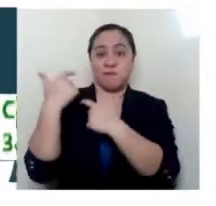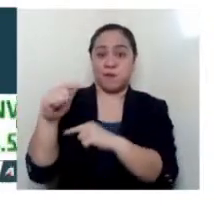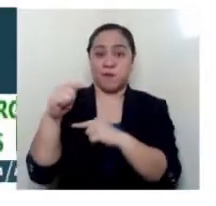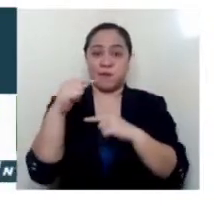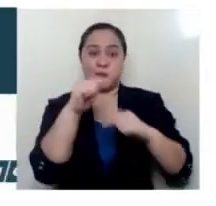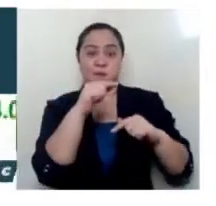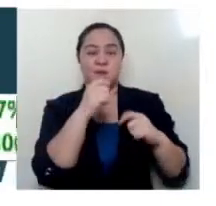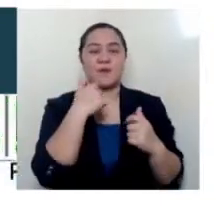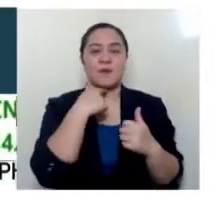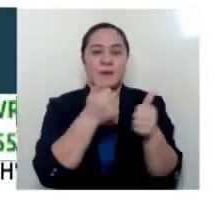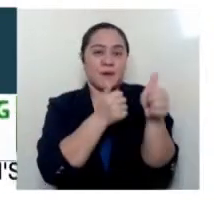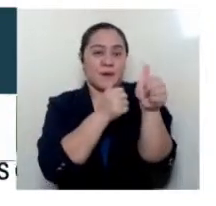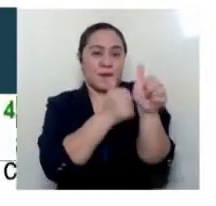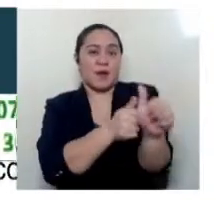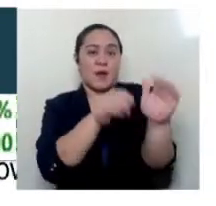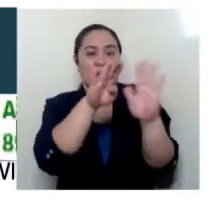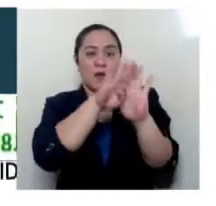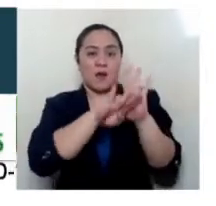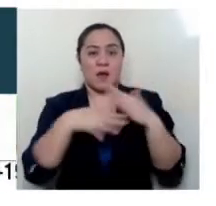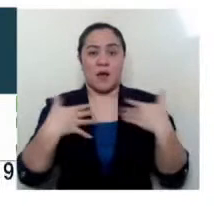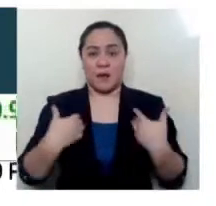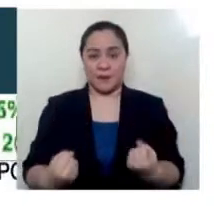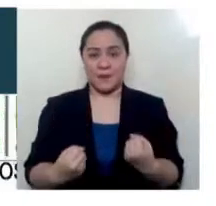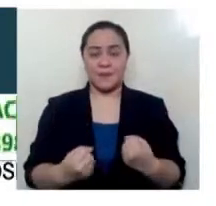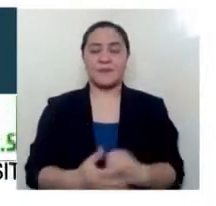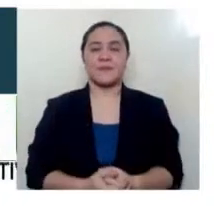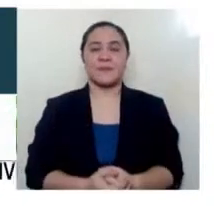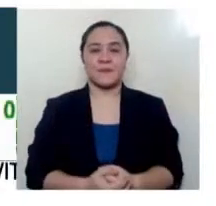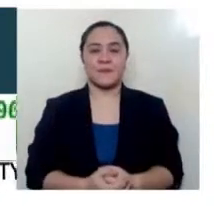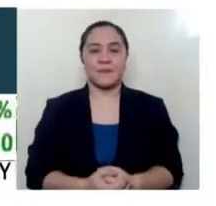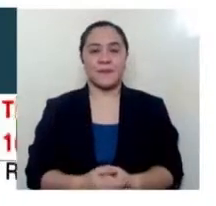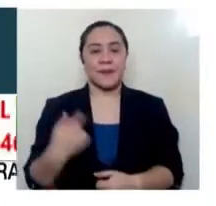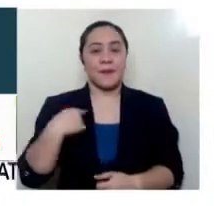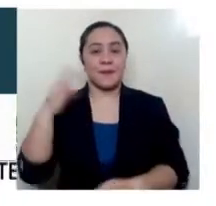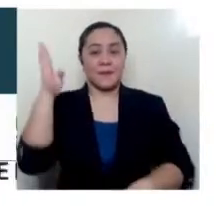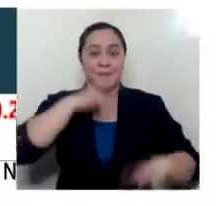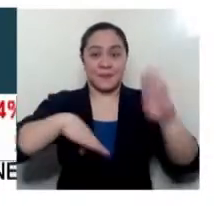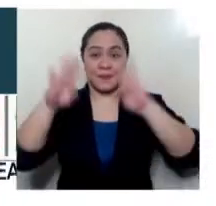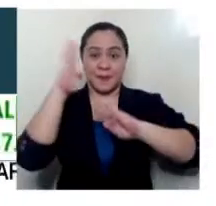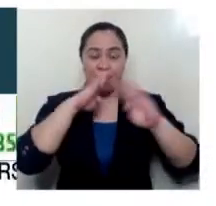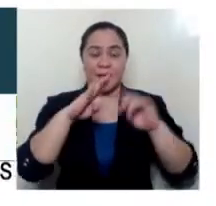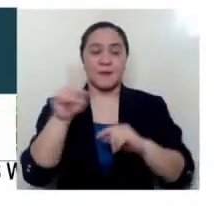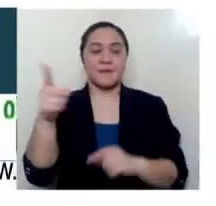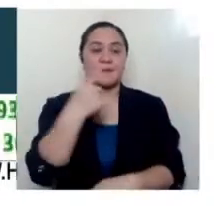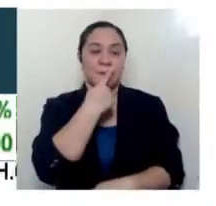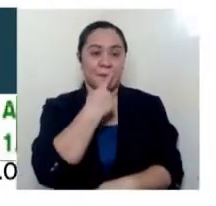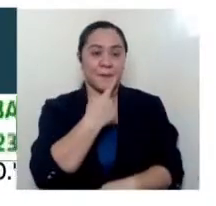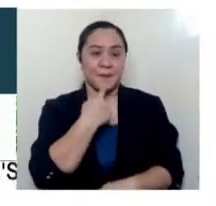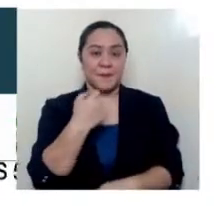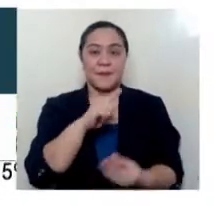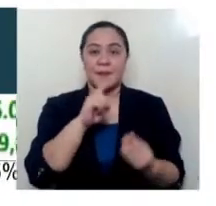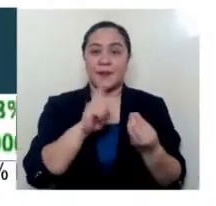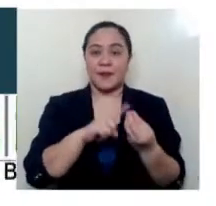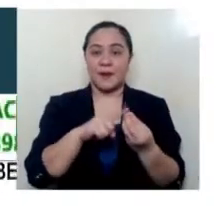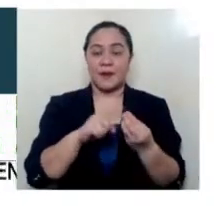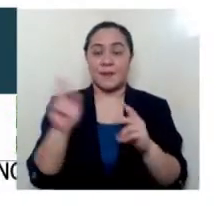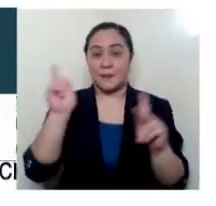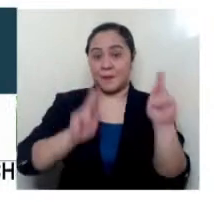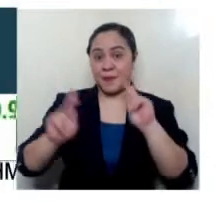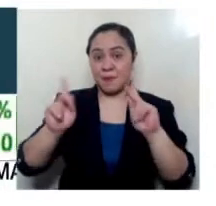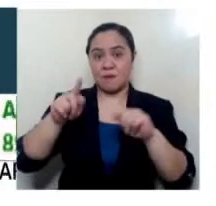is actually being compromised. But here's the problem, Dr. Lim Bin. You said a while ago that majority of our population are